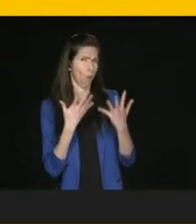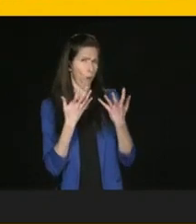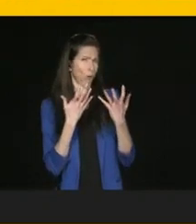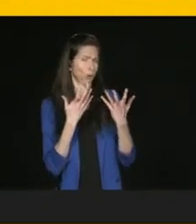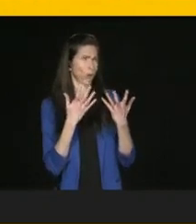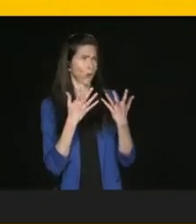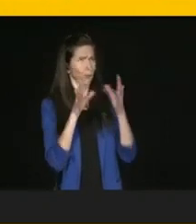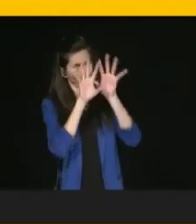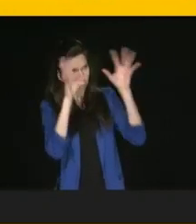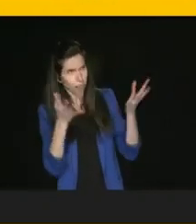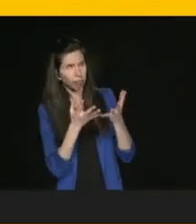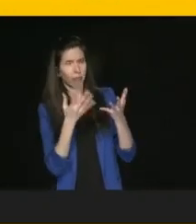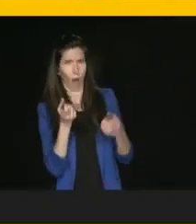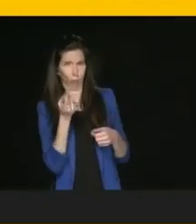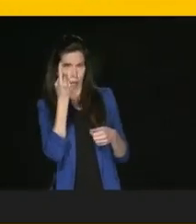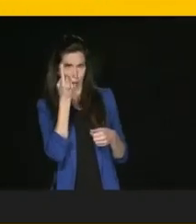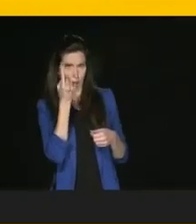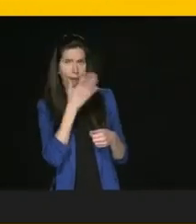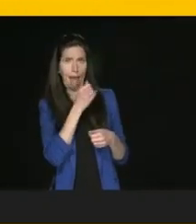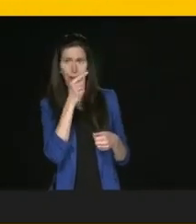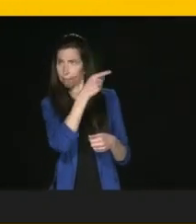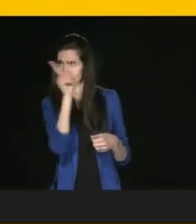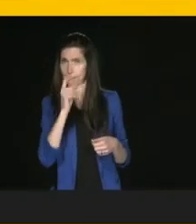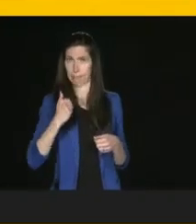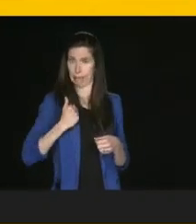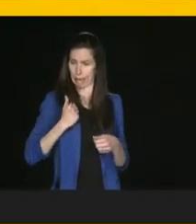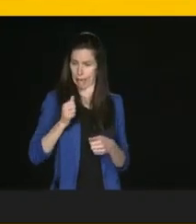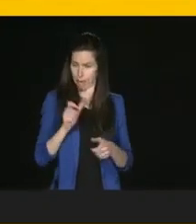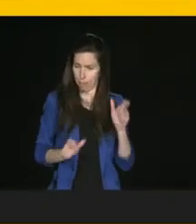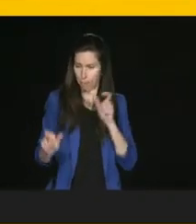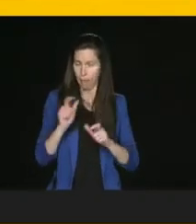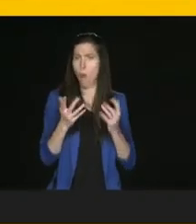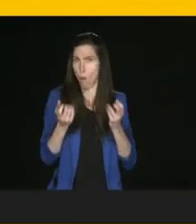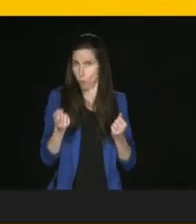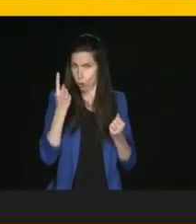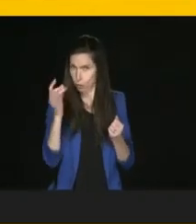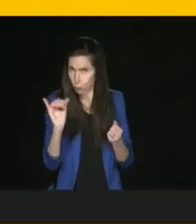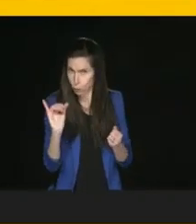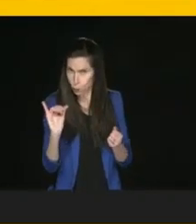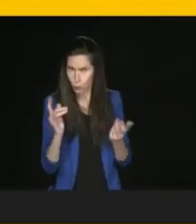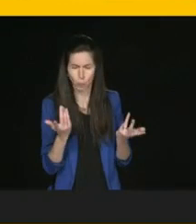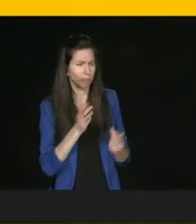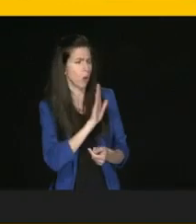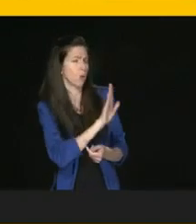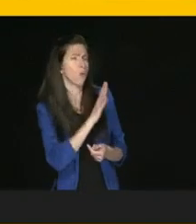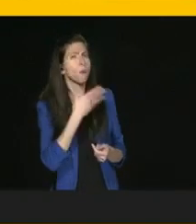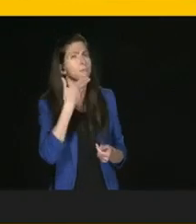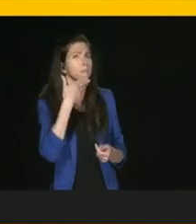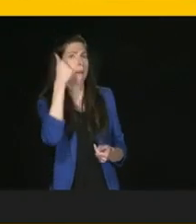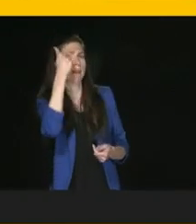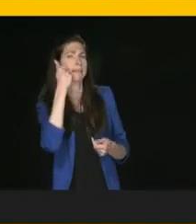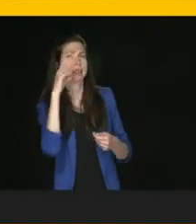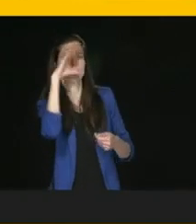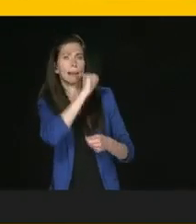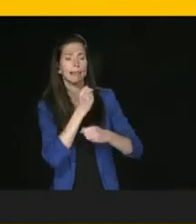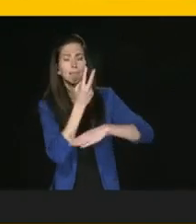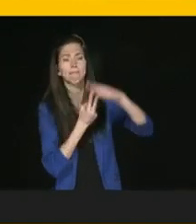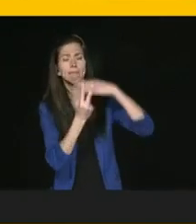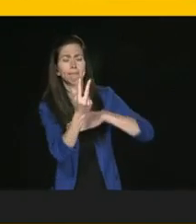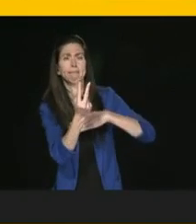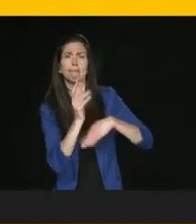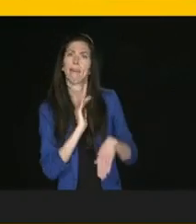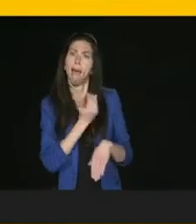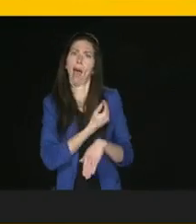best assessment? When will the peak occur based on the various models? What is your